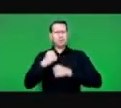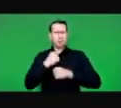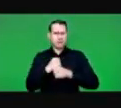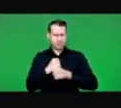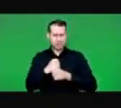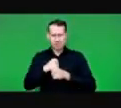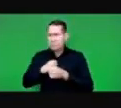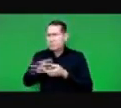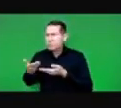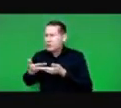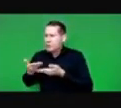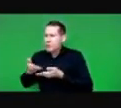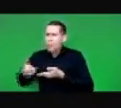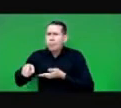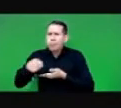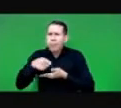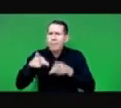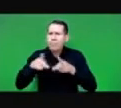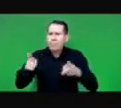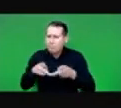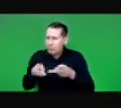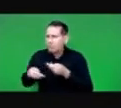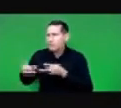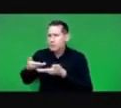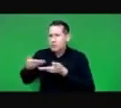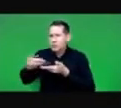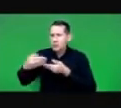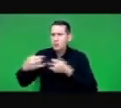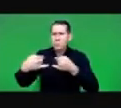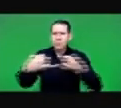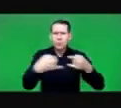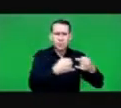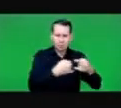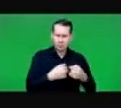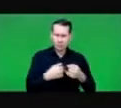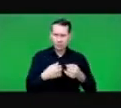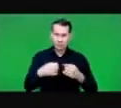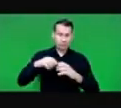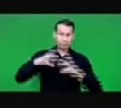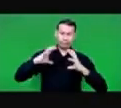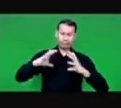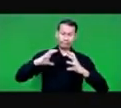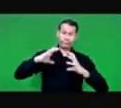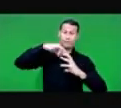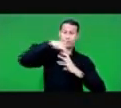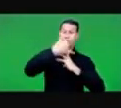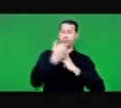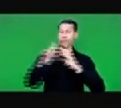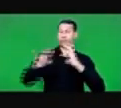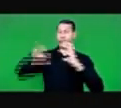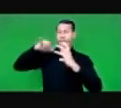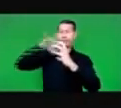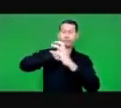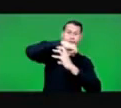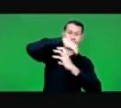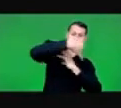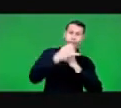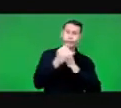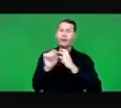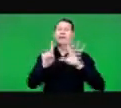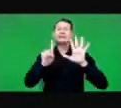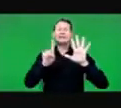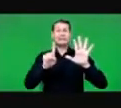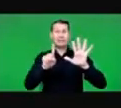do end user services. And now we have now 6 satellites taking care of North America, Caribbean,